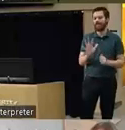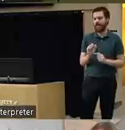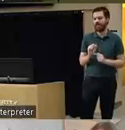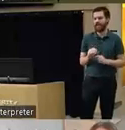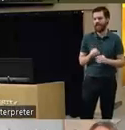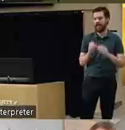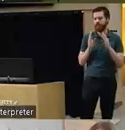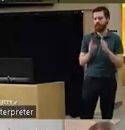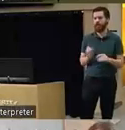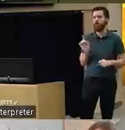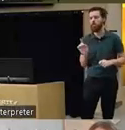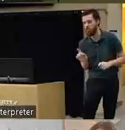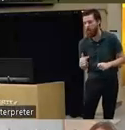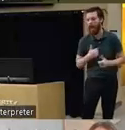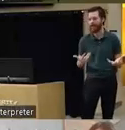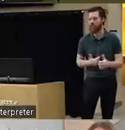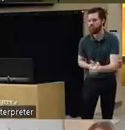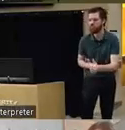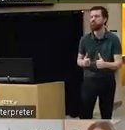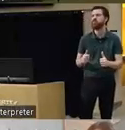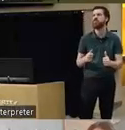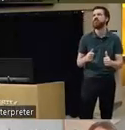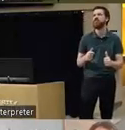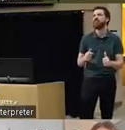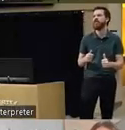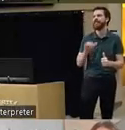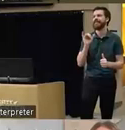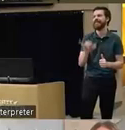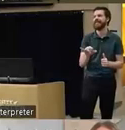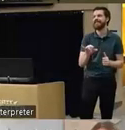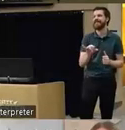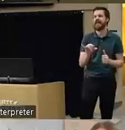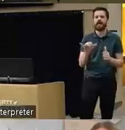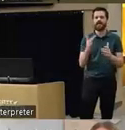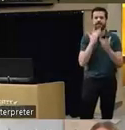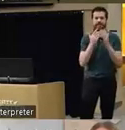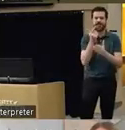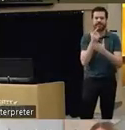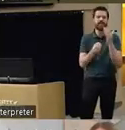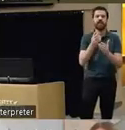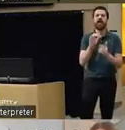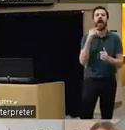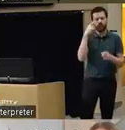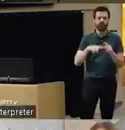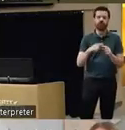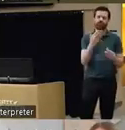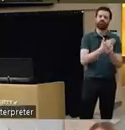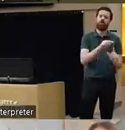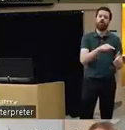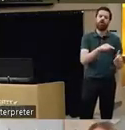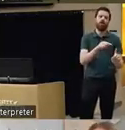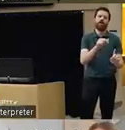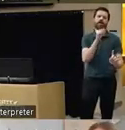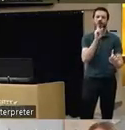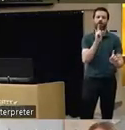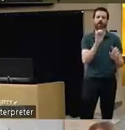person, like pop in here, I'm here. And then I can, that's the gap that I've been struggling with. But I agree with you that the chart is like not necessarily